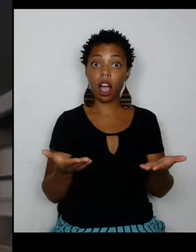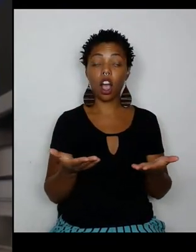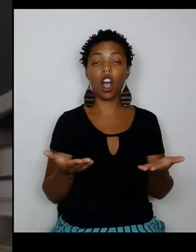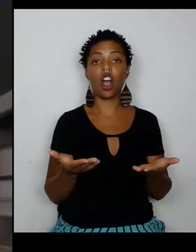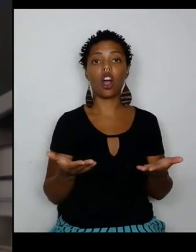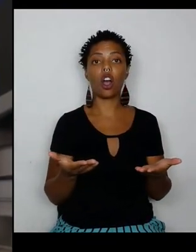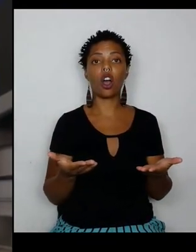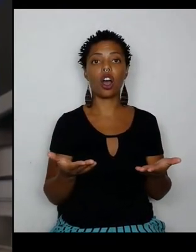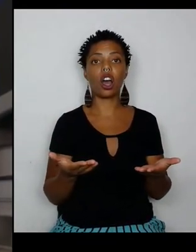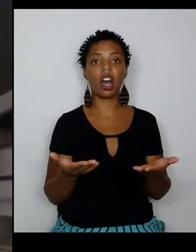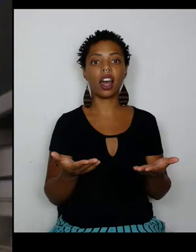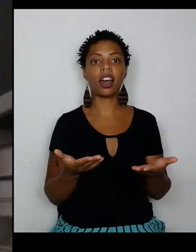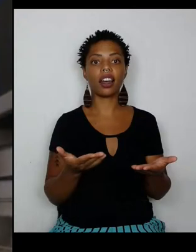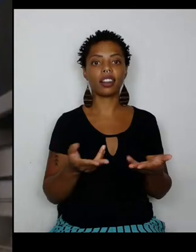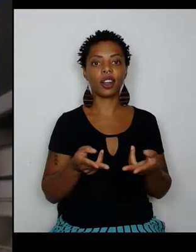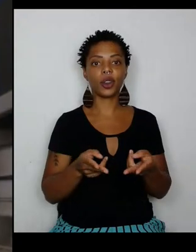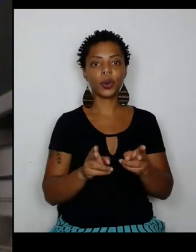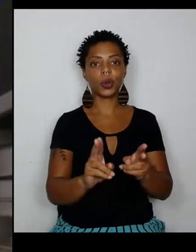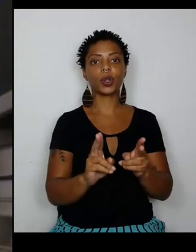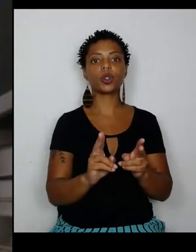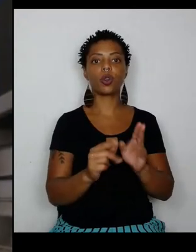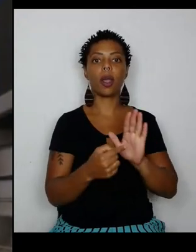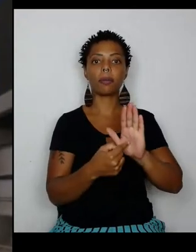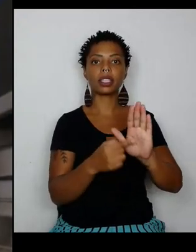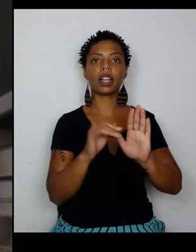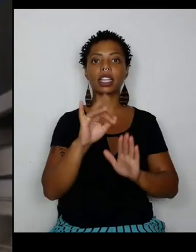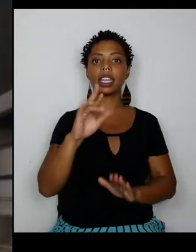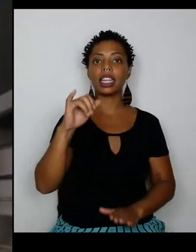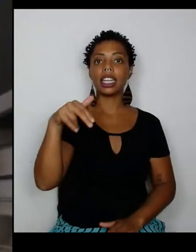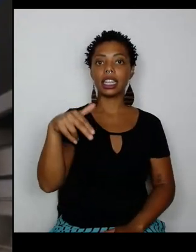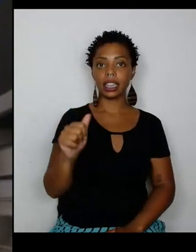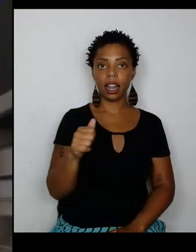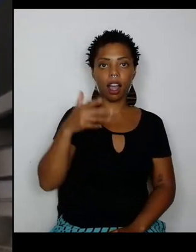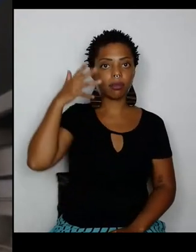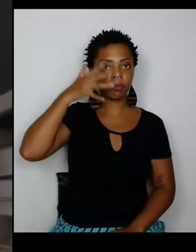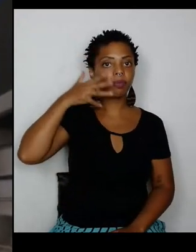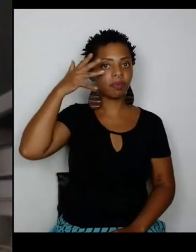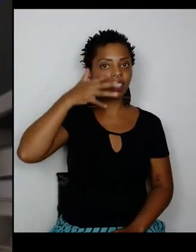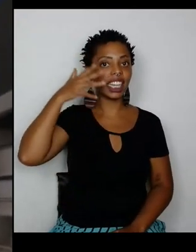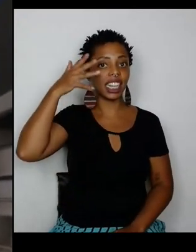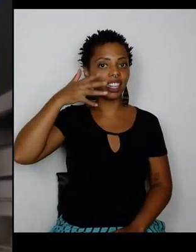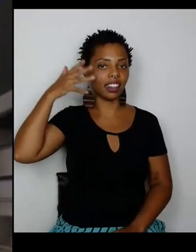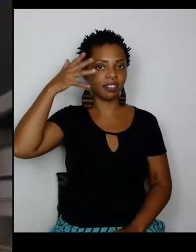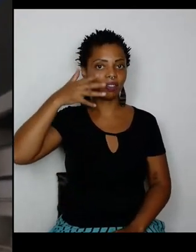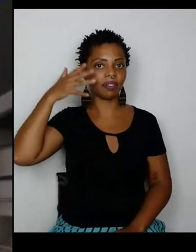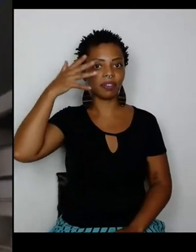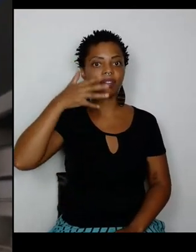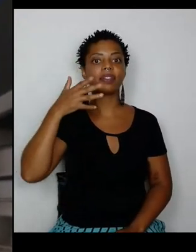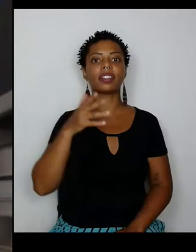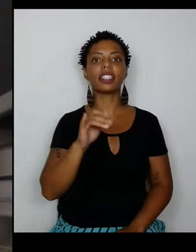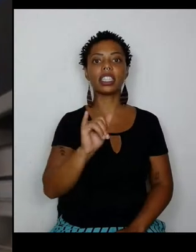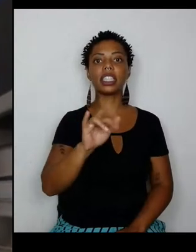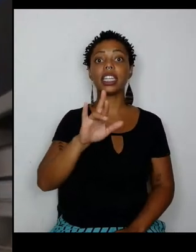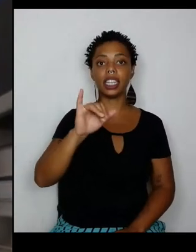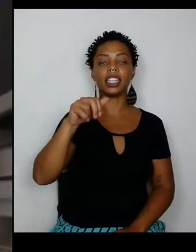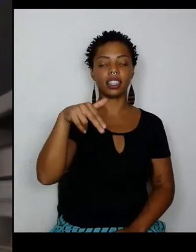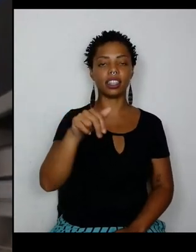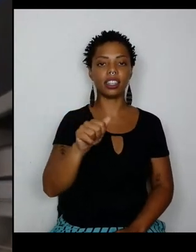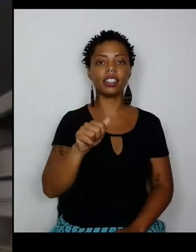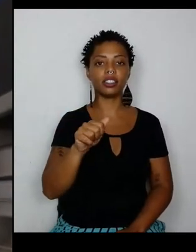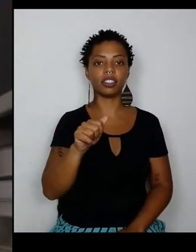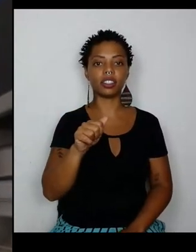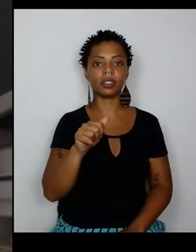comment box on youtube with that we'll hand it over to irina scotland irina